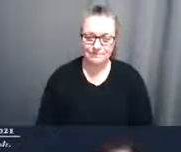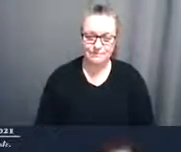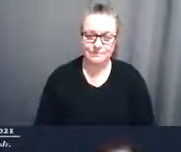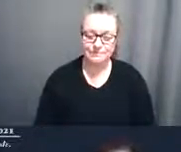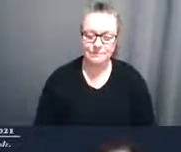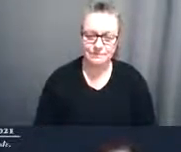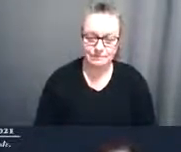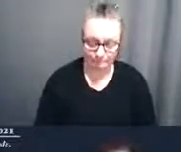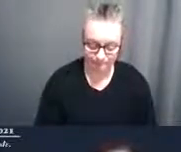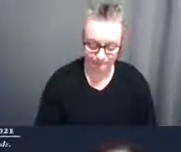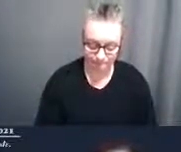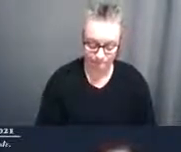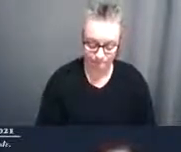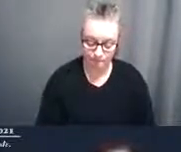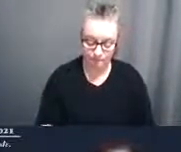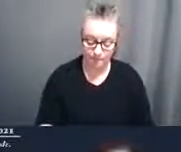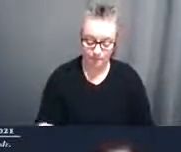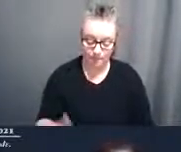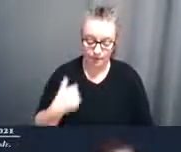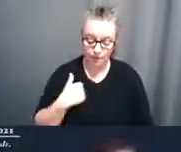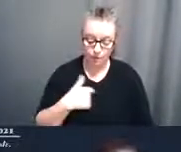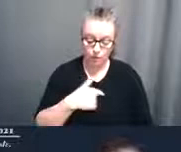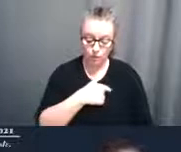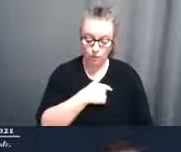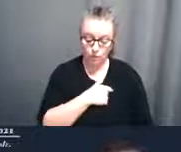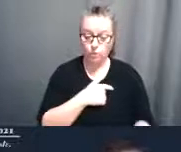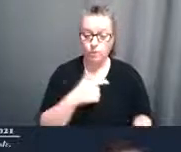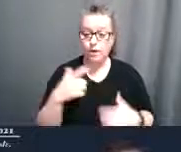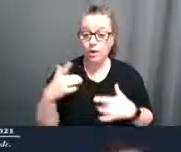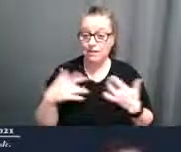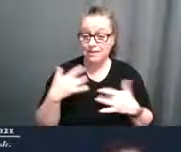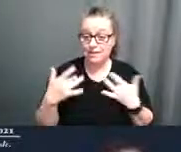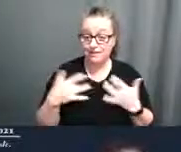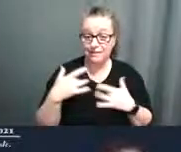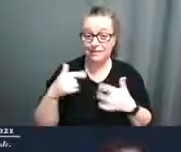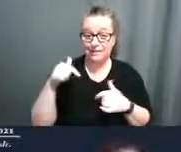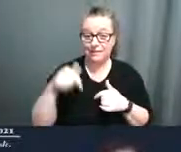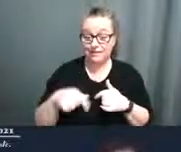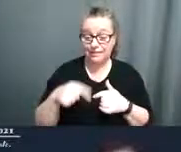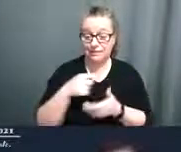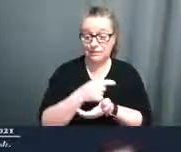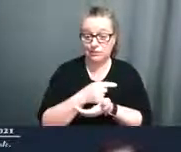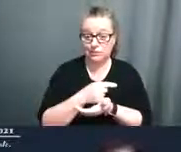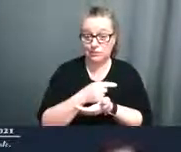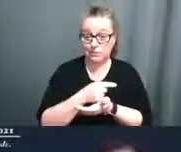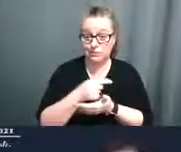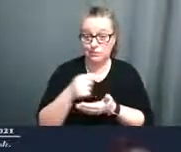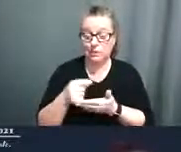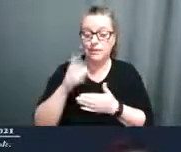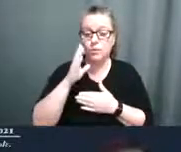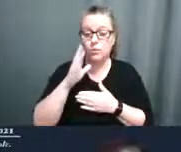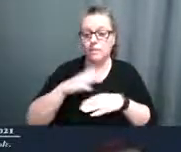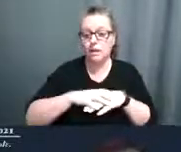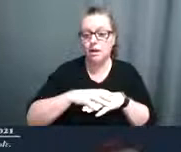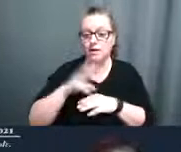We are excited to be able to provide you with session materials today. They will be on our website. They are